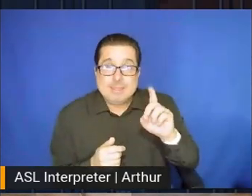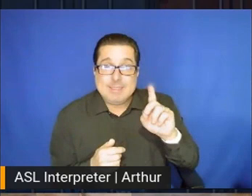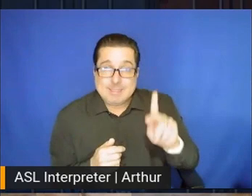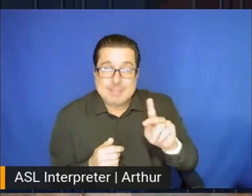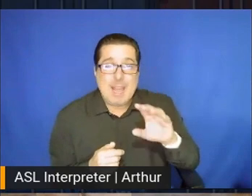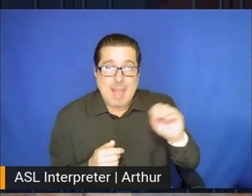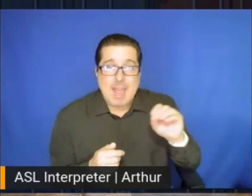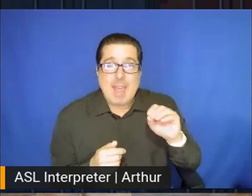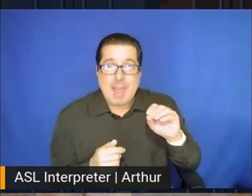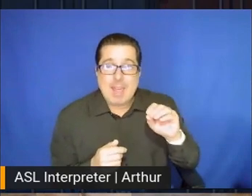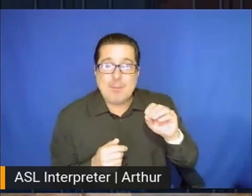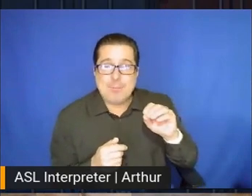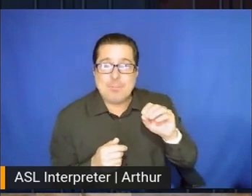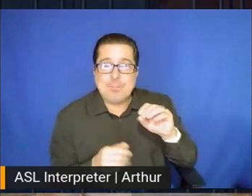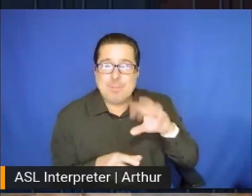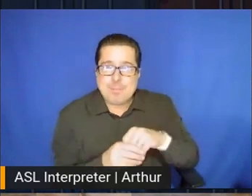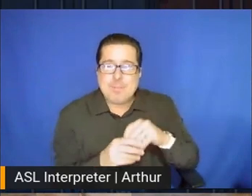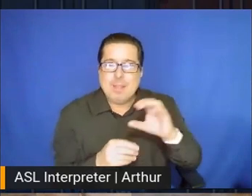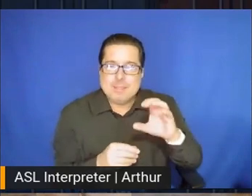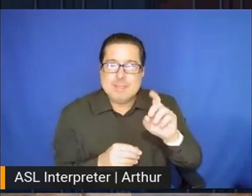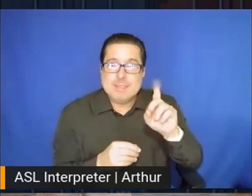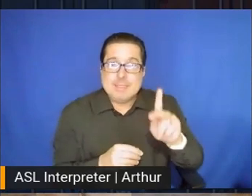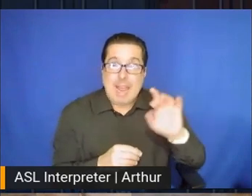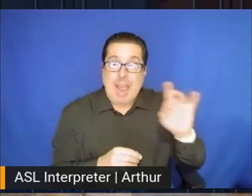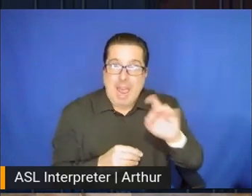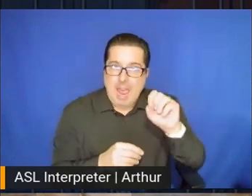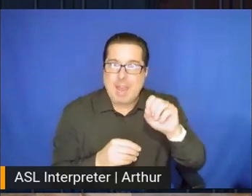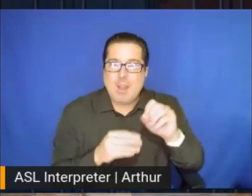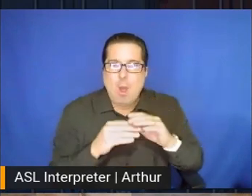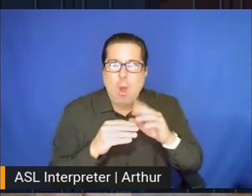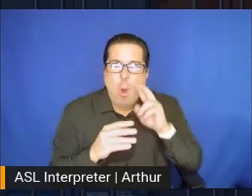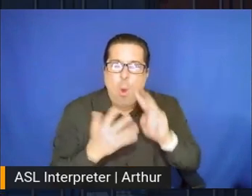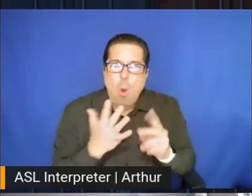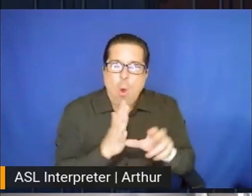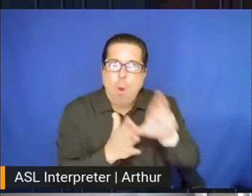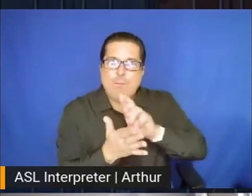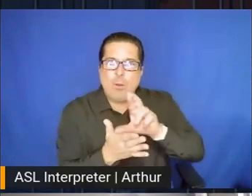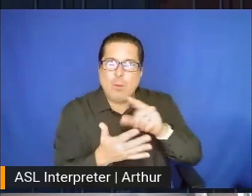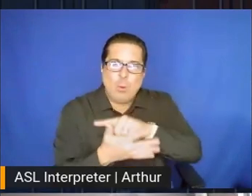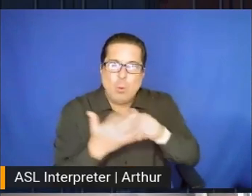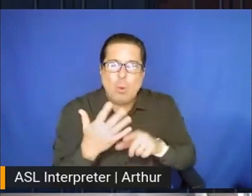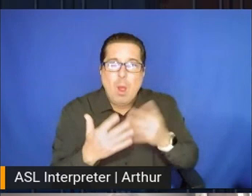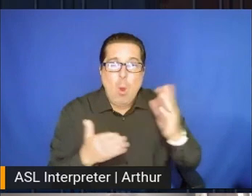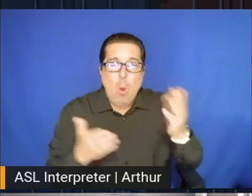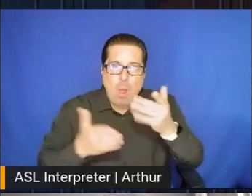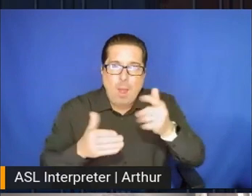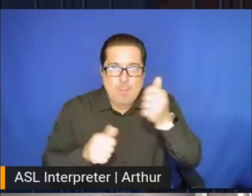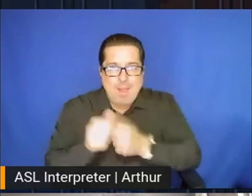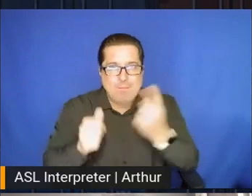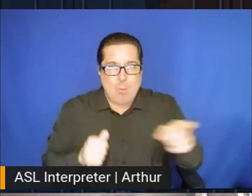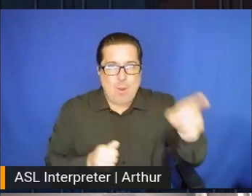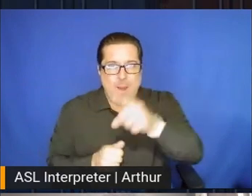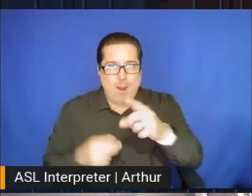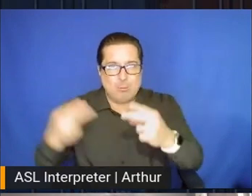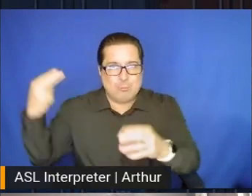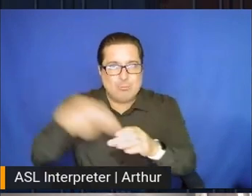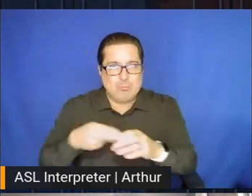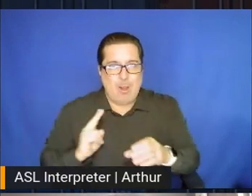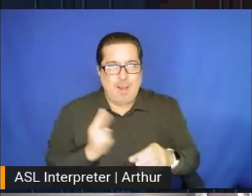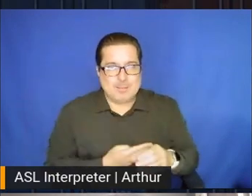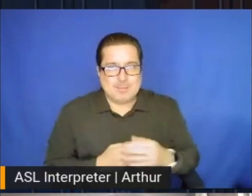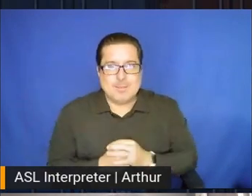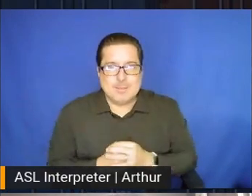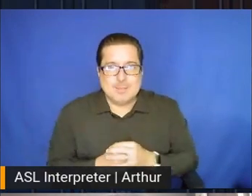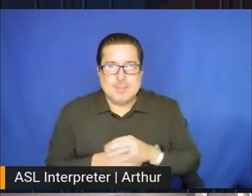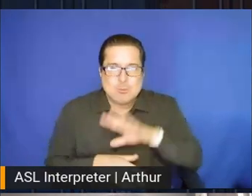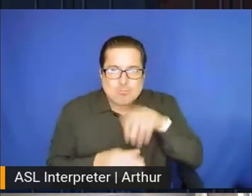overview. I know we have a broad range of viewers, so welcome to everyone who is joining us. We'll set context around cdk8s